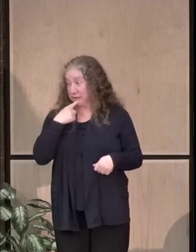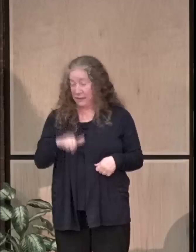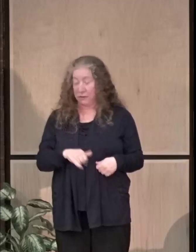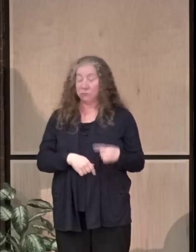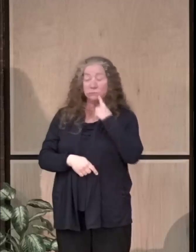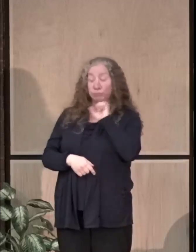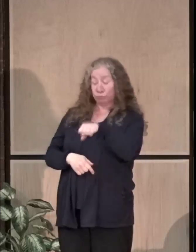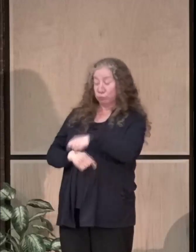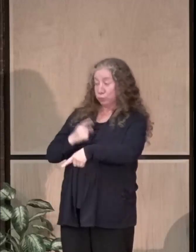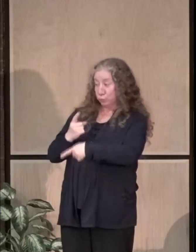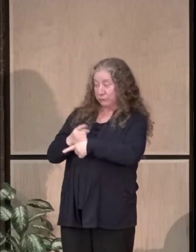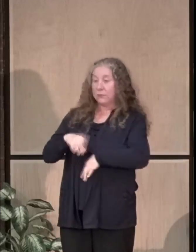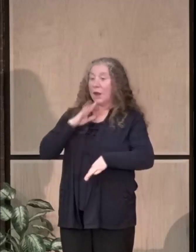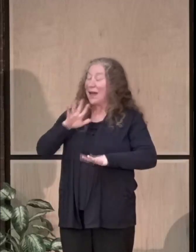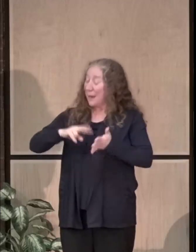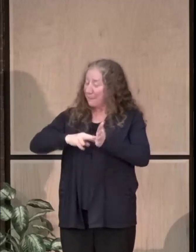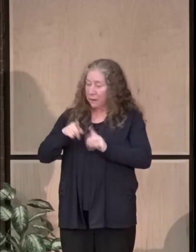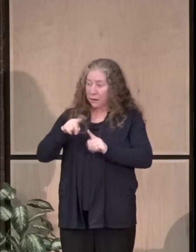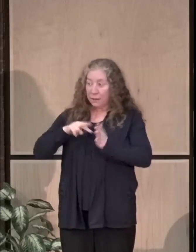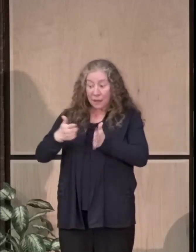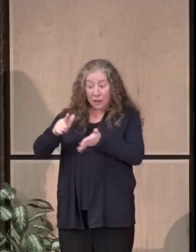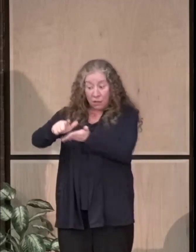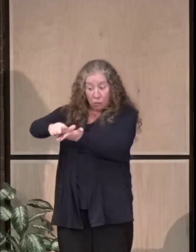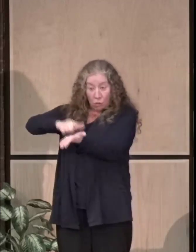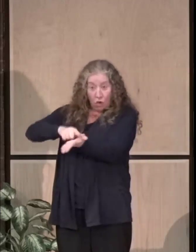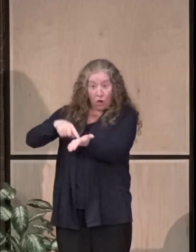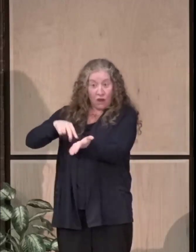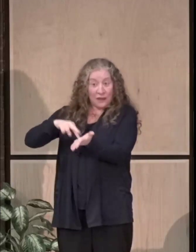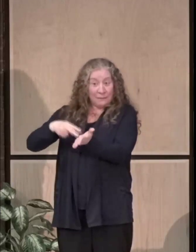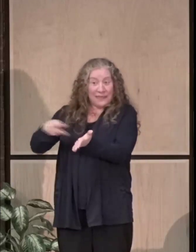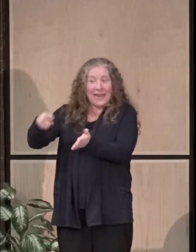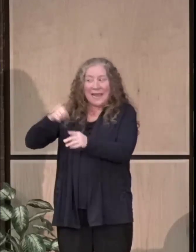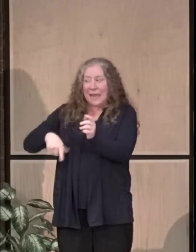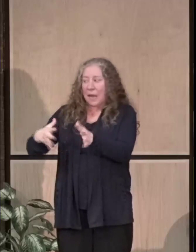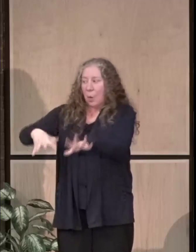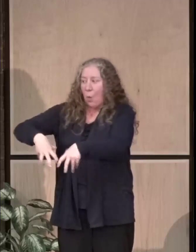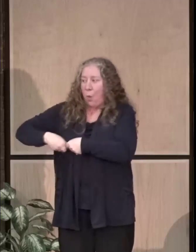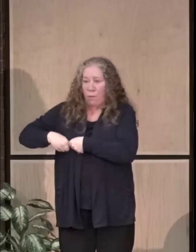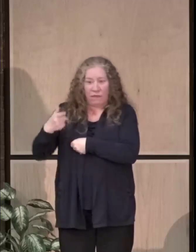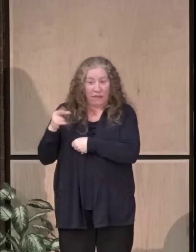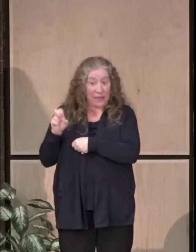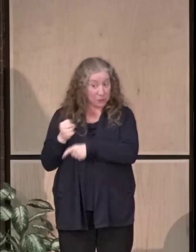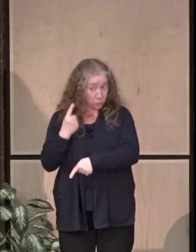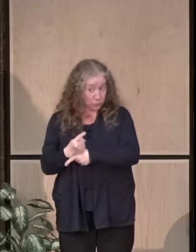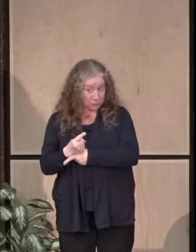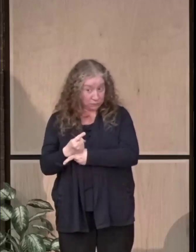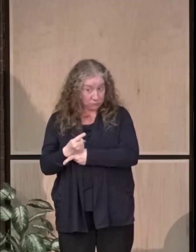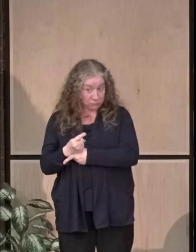and they would have no legal right to keep those guns away from him, right?